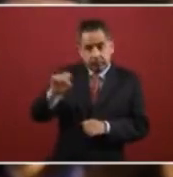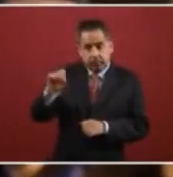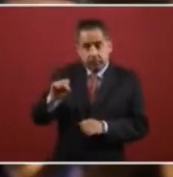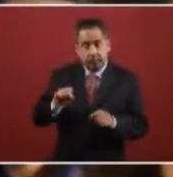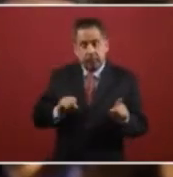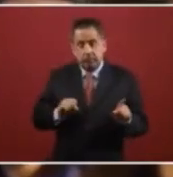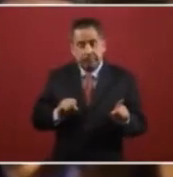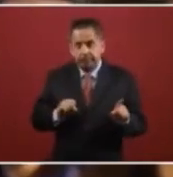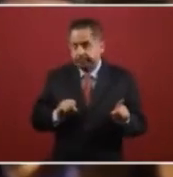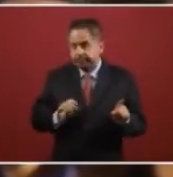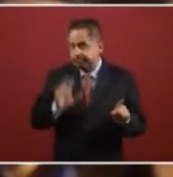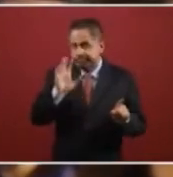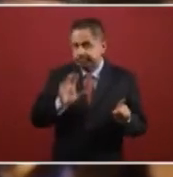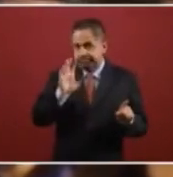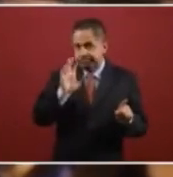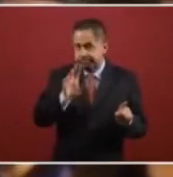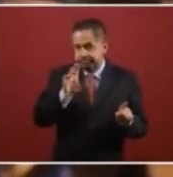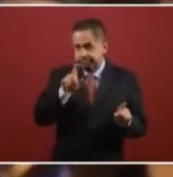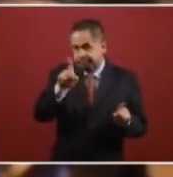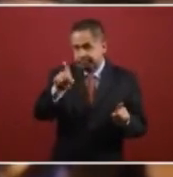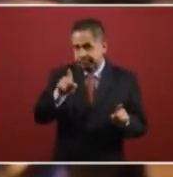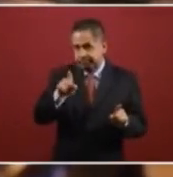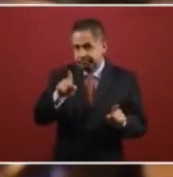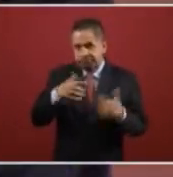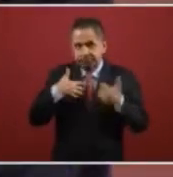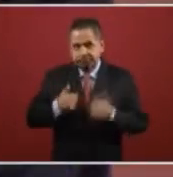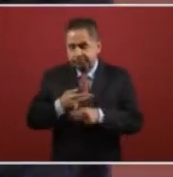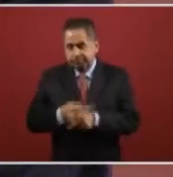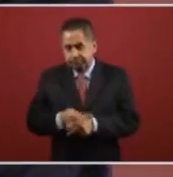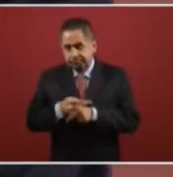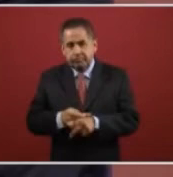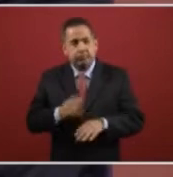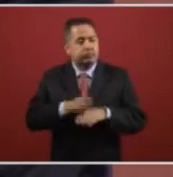Morelos, it appears that it's not going